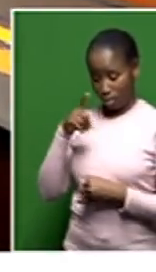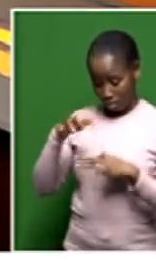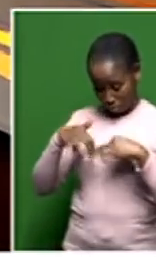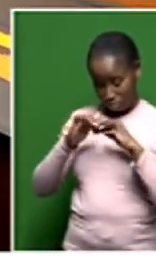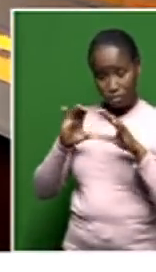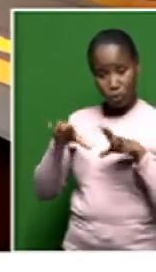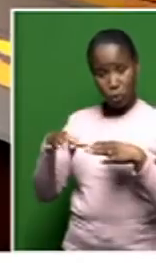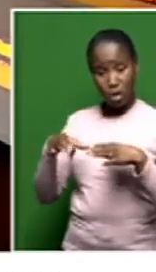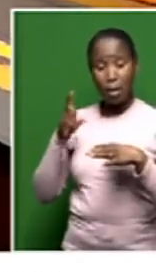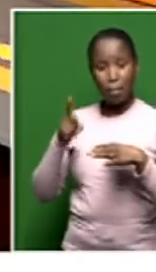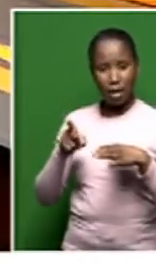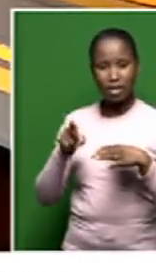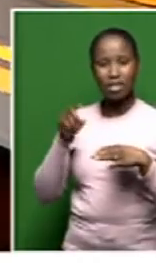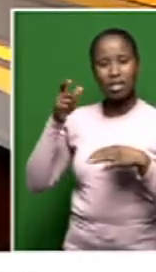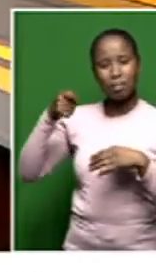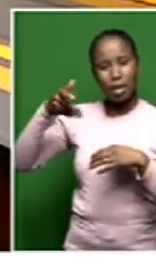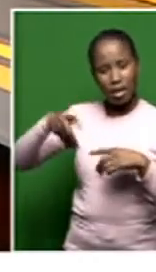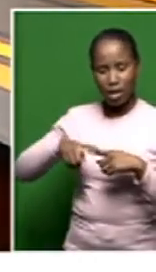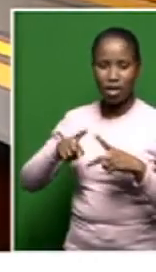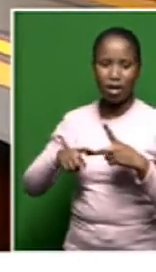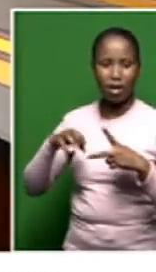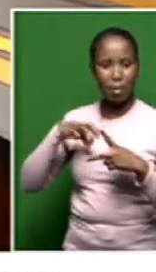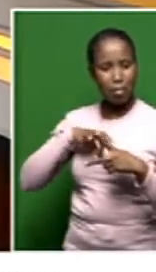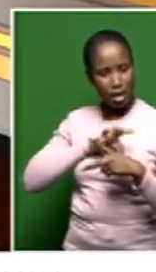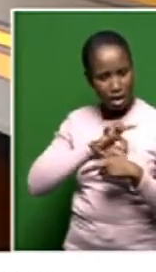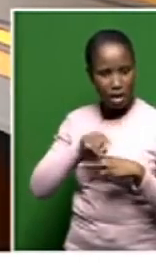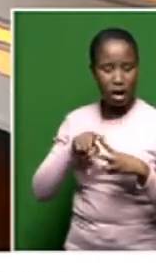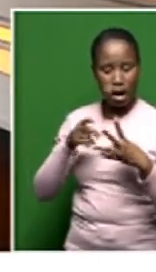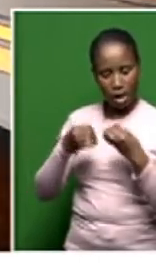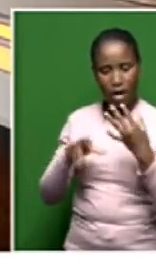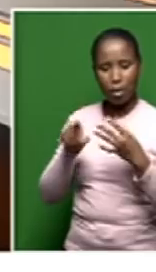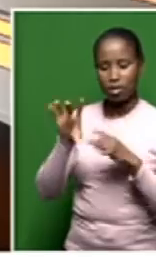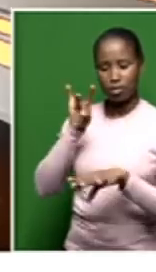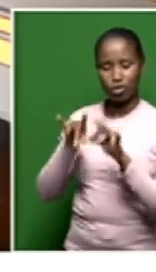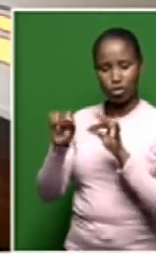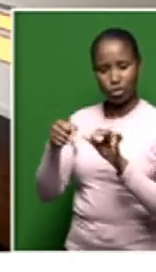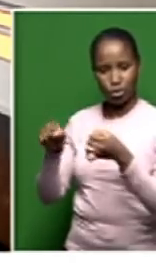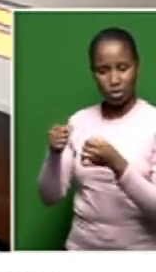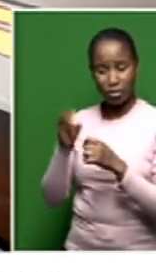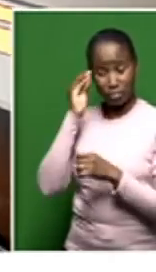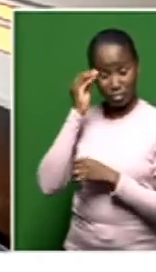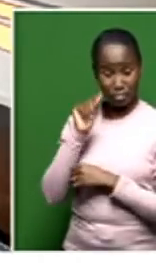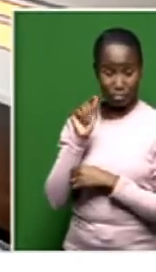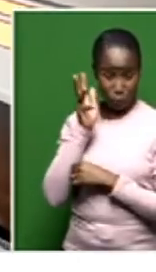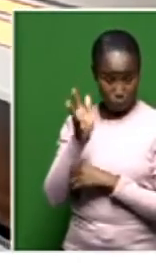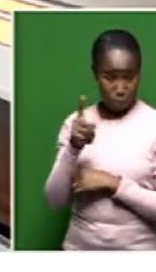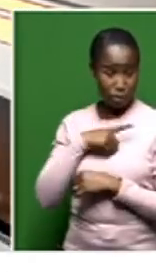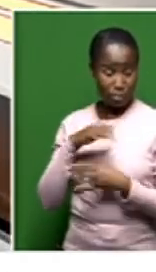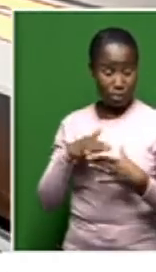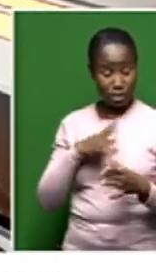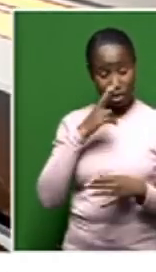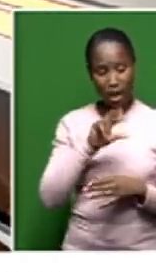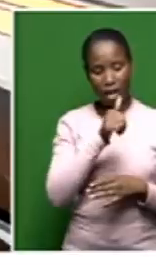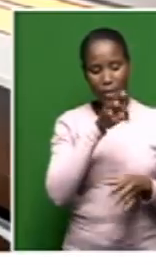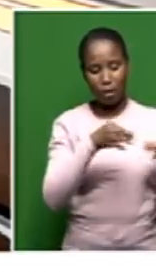elect speakers, mayors, and it's going to be interesting. But also we see some of the parties who actually